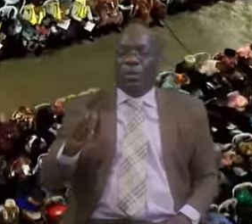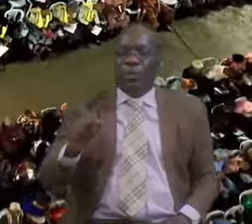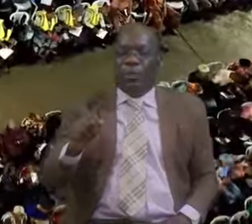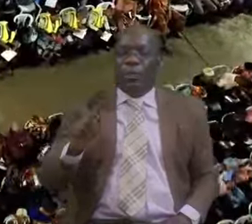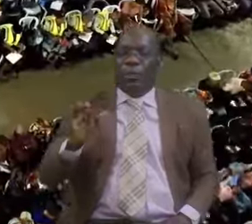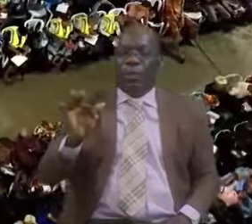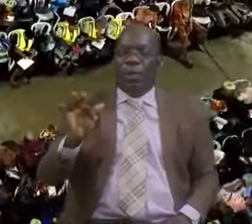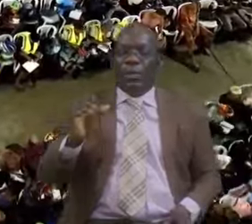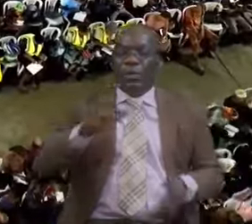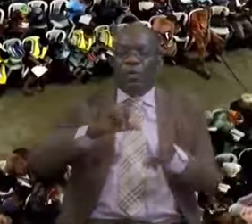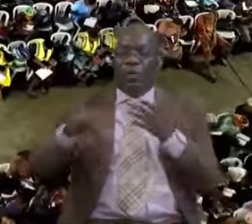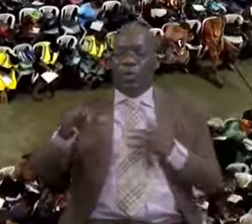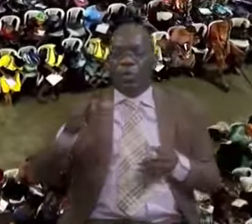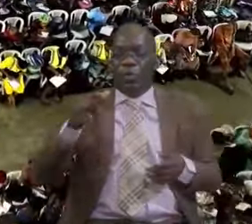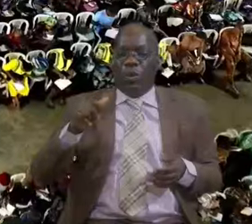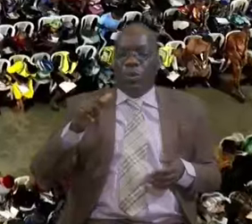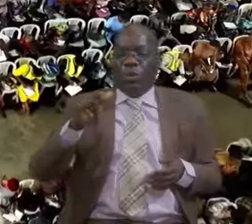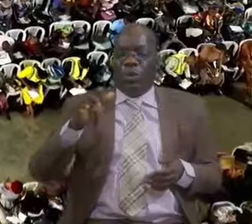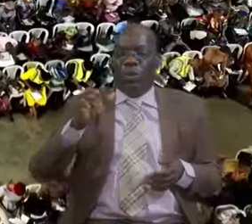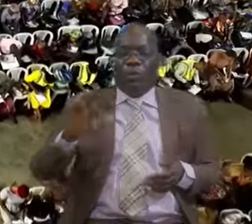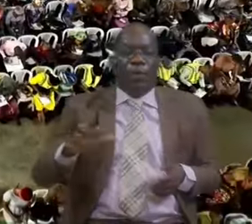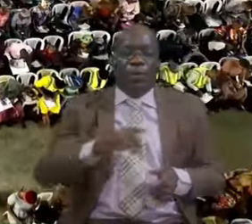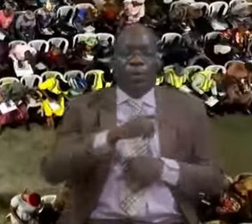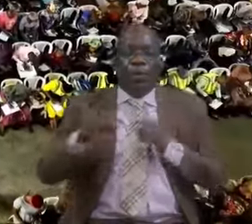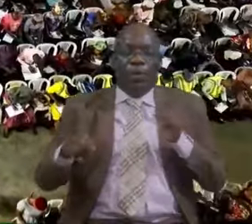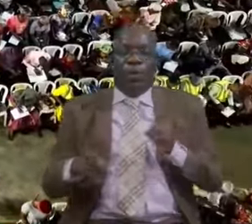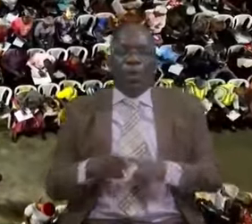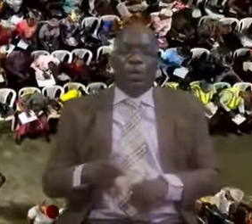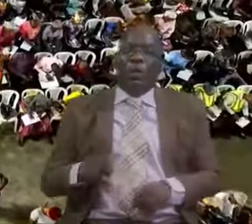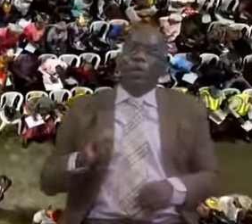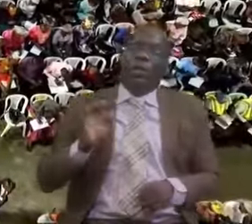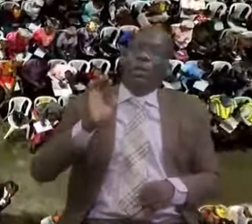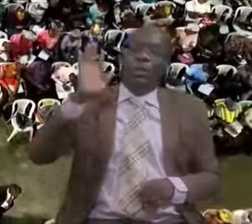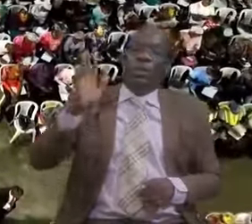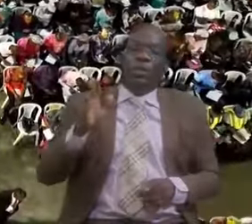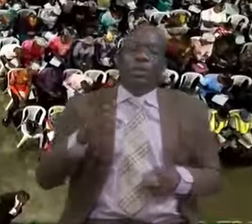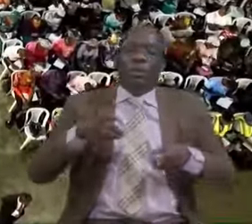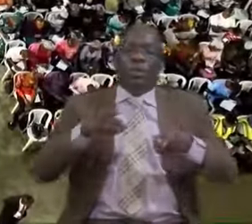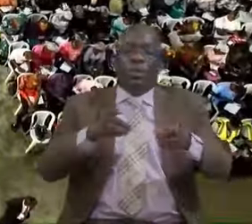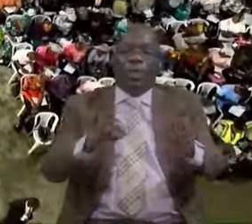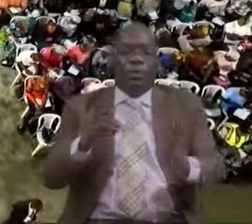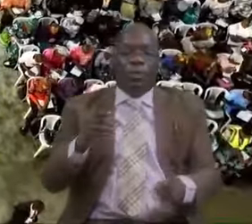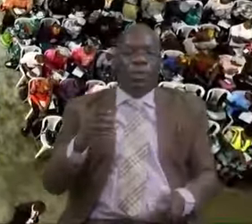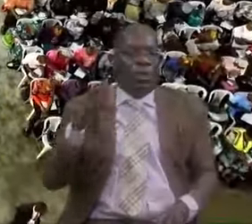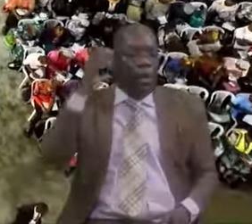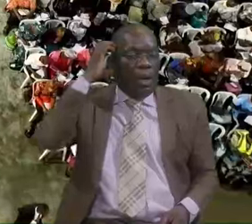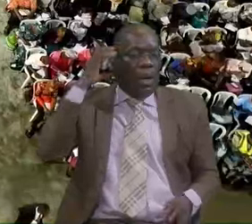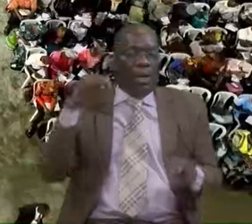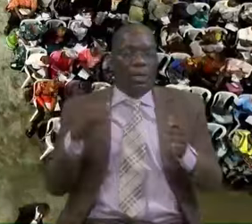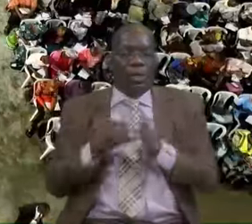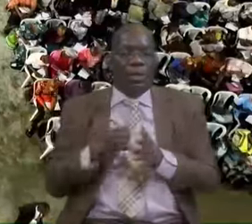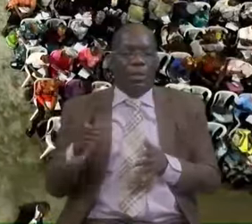verse 25. When his disciples heard it, they were